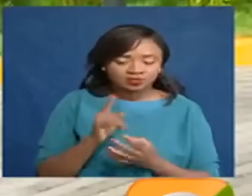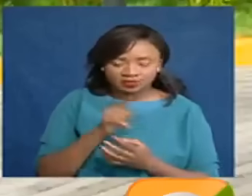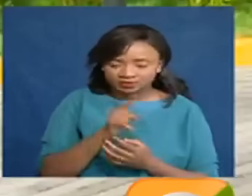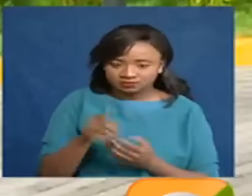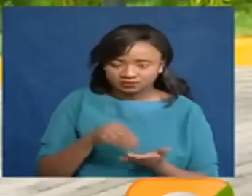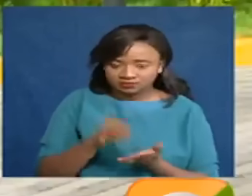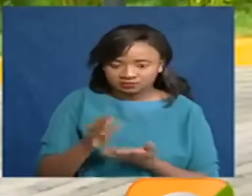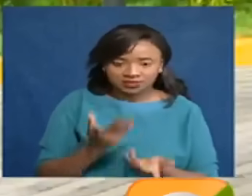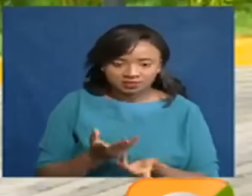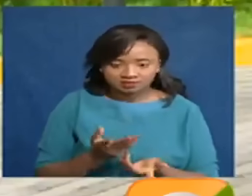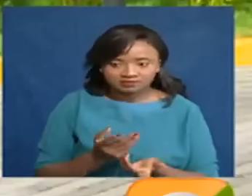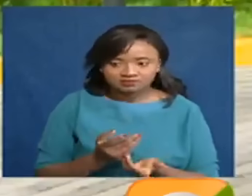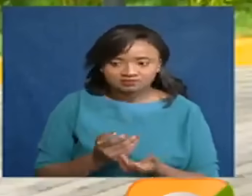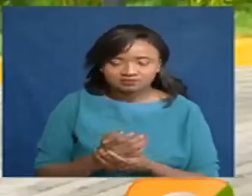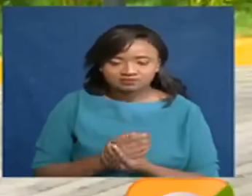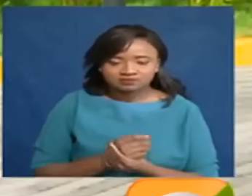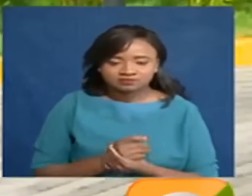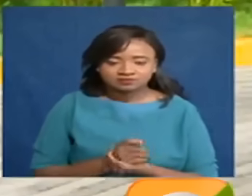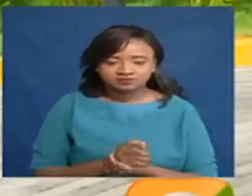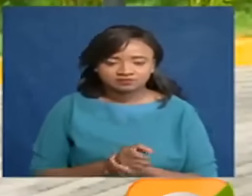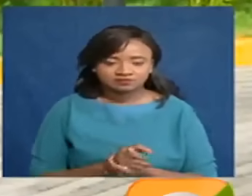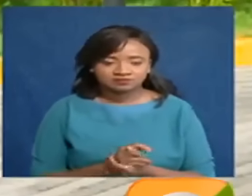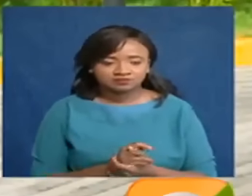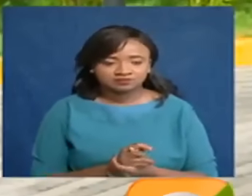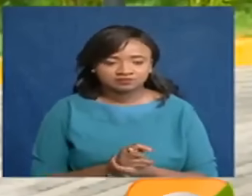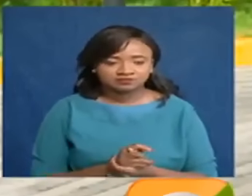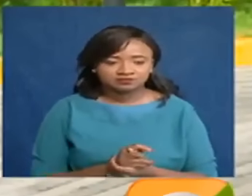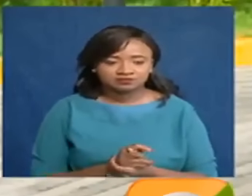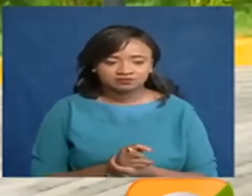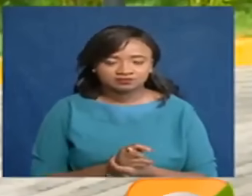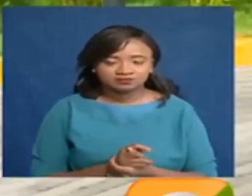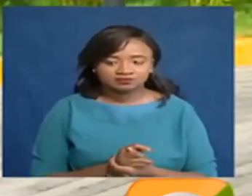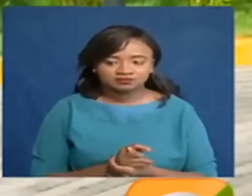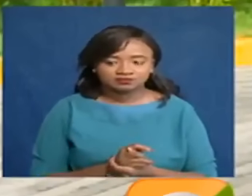taxpayer? Stephen Leto, Citizen TV, Parliament Buildings, Nairobi.